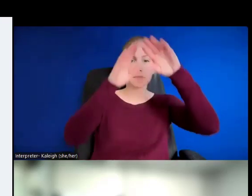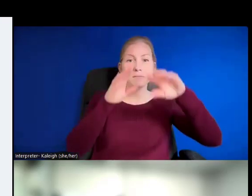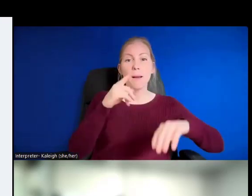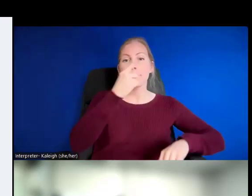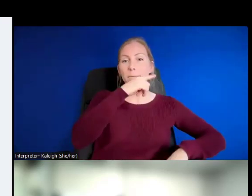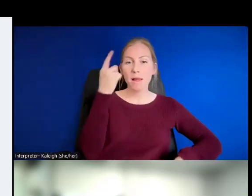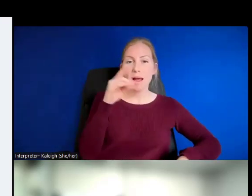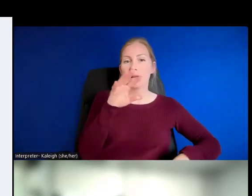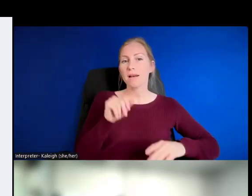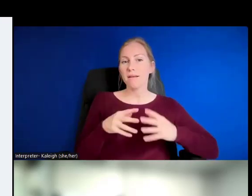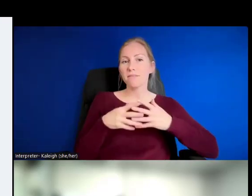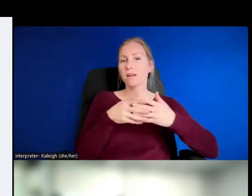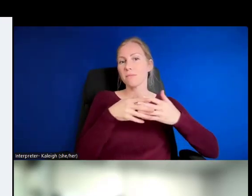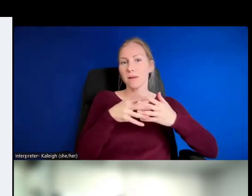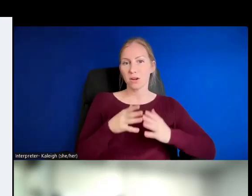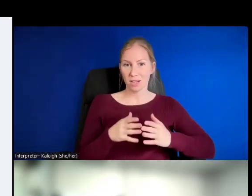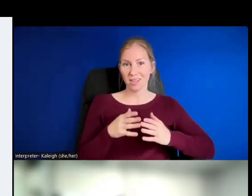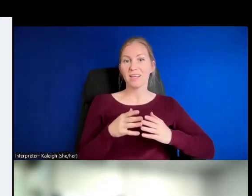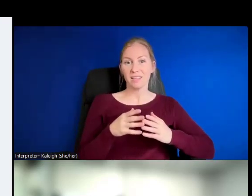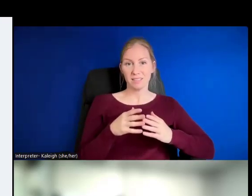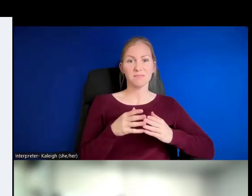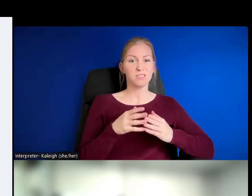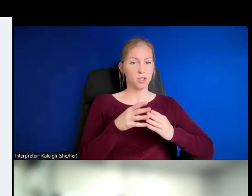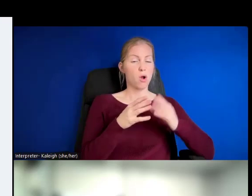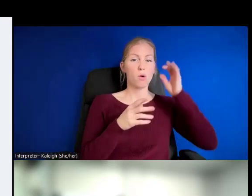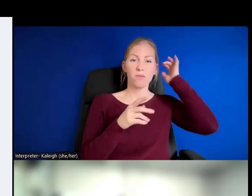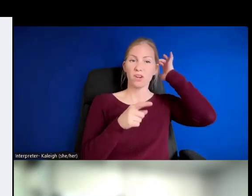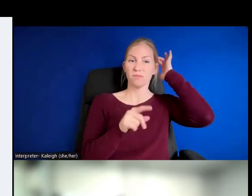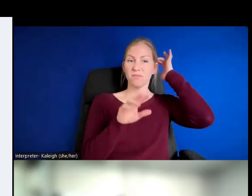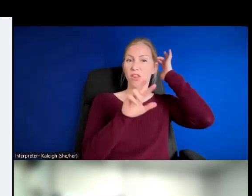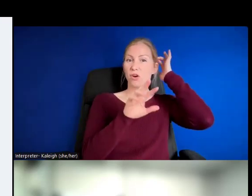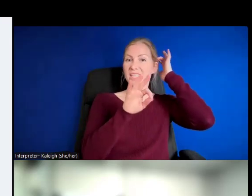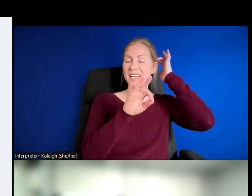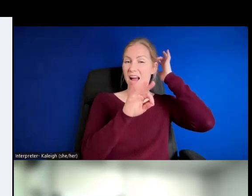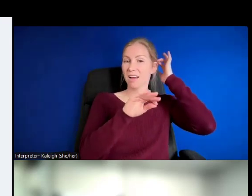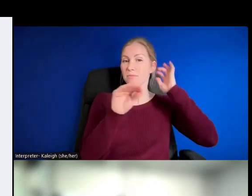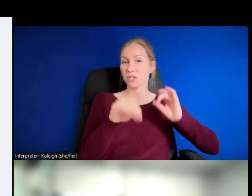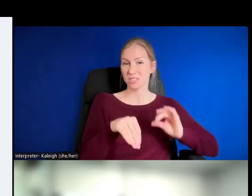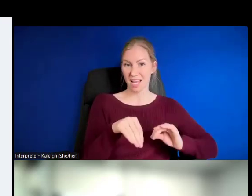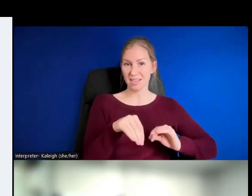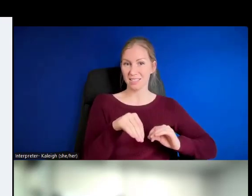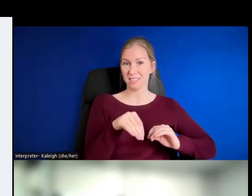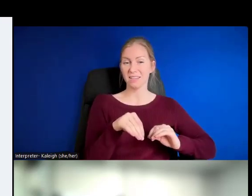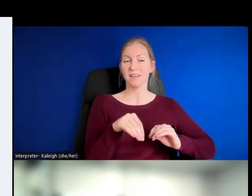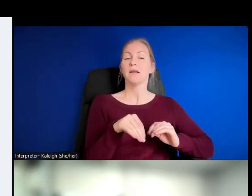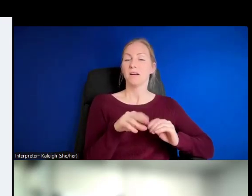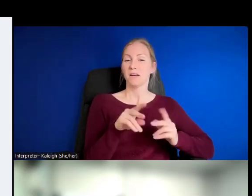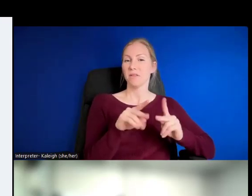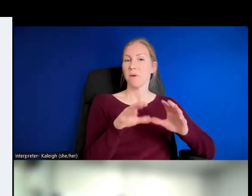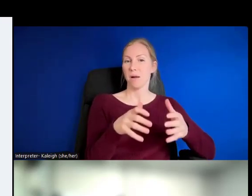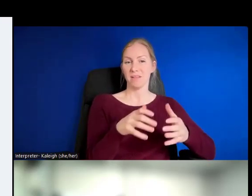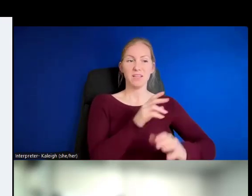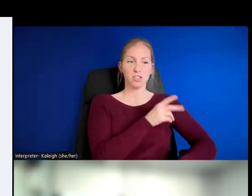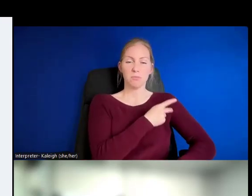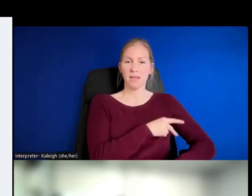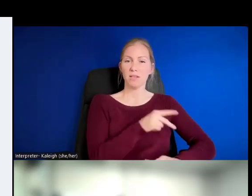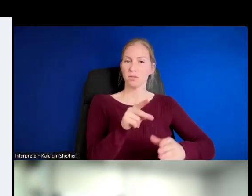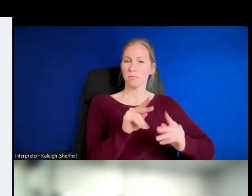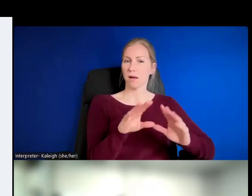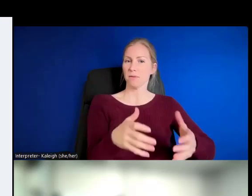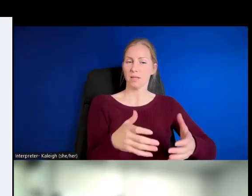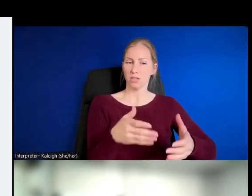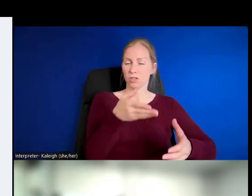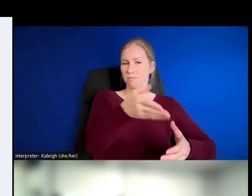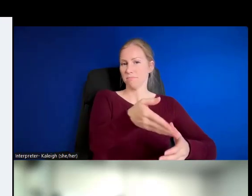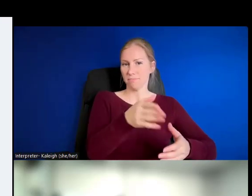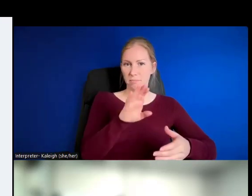individuals end up making up 39% of the population. Given that Bridgewater does